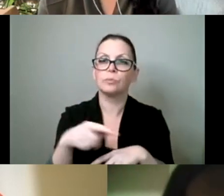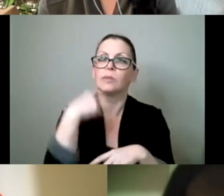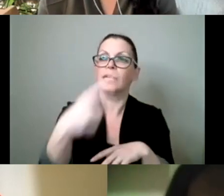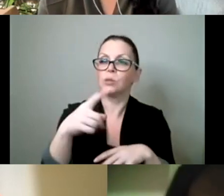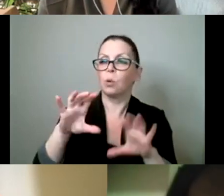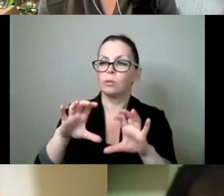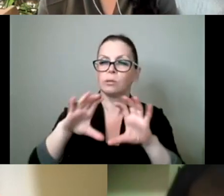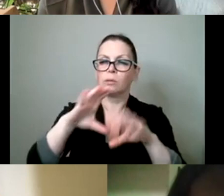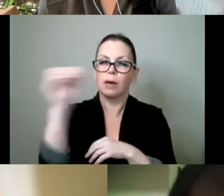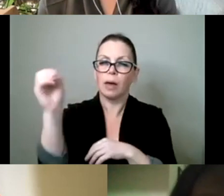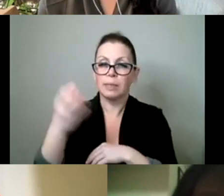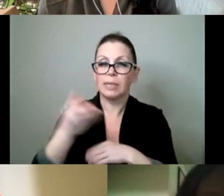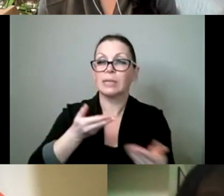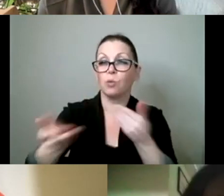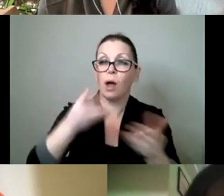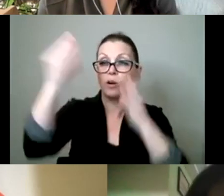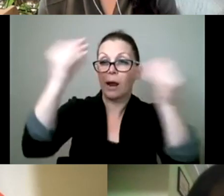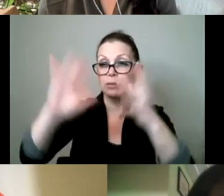different.